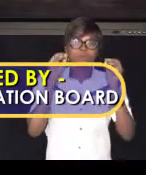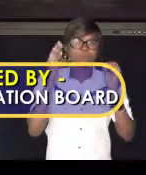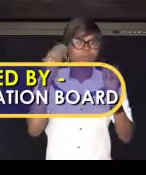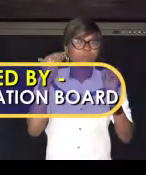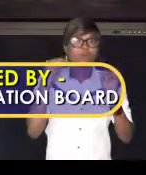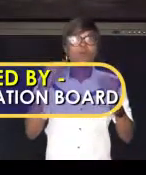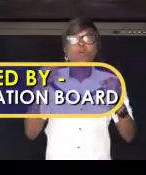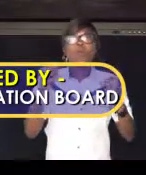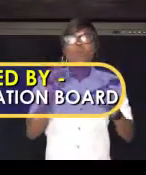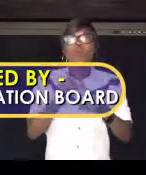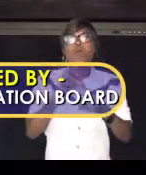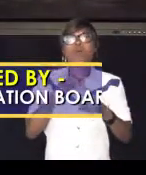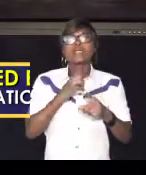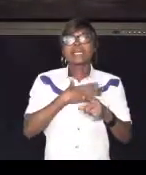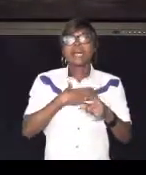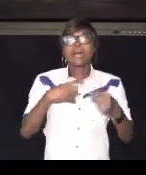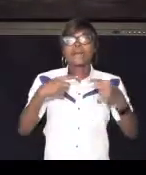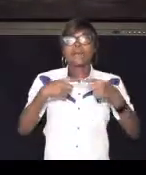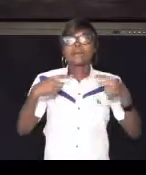opposites. So,